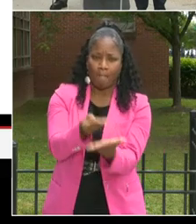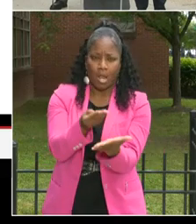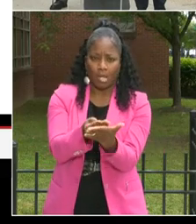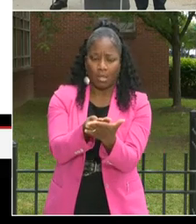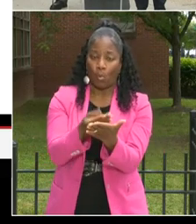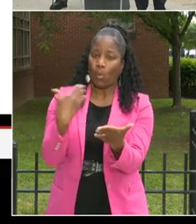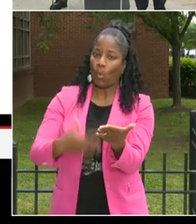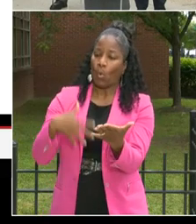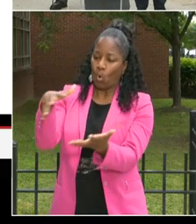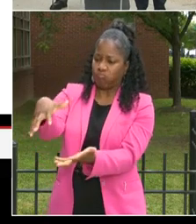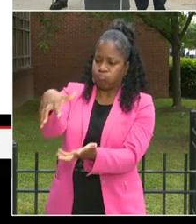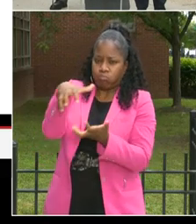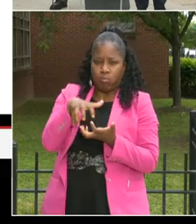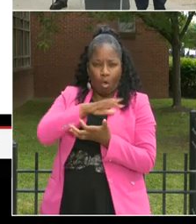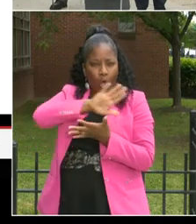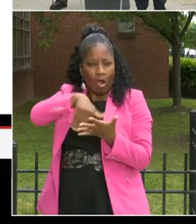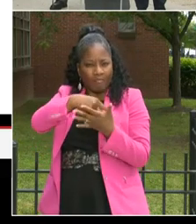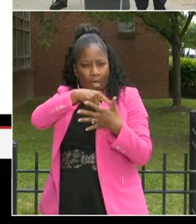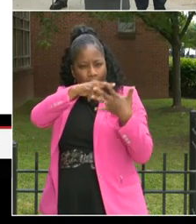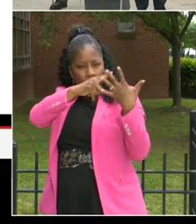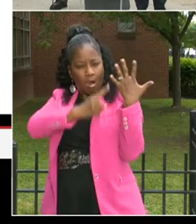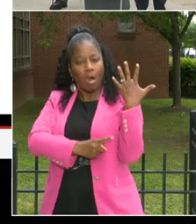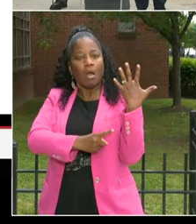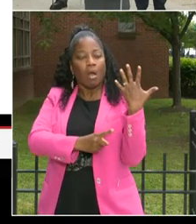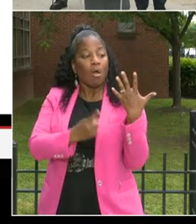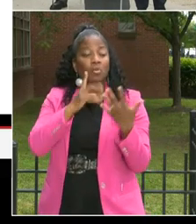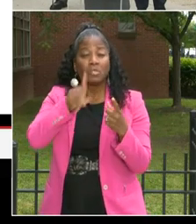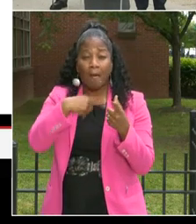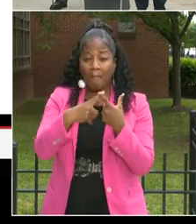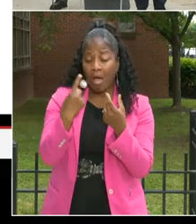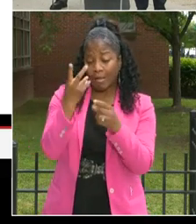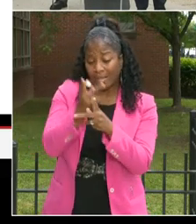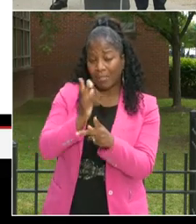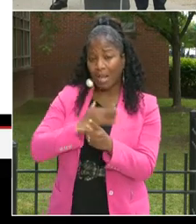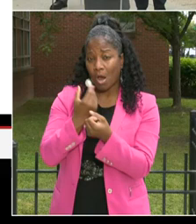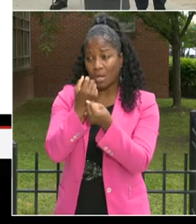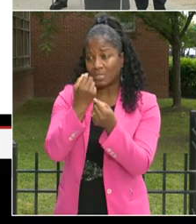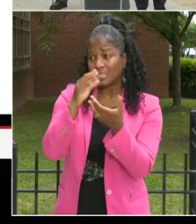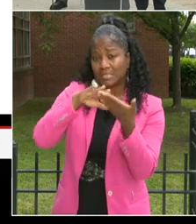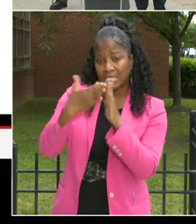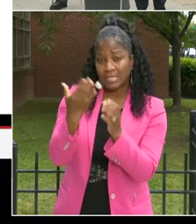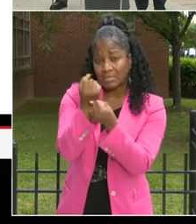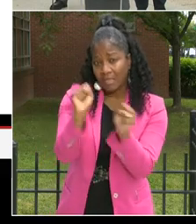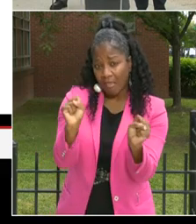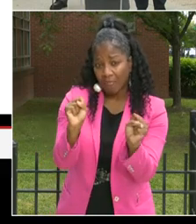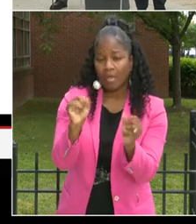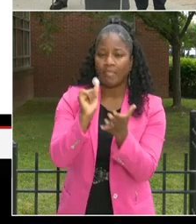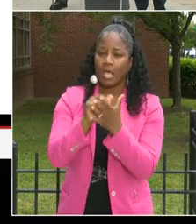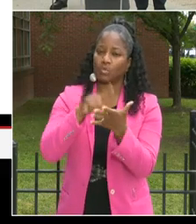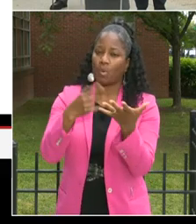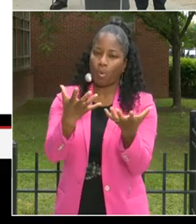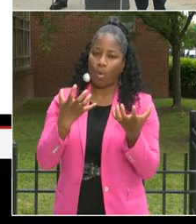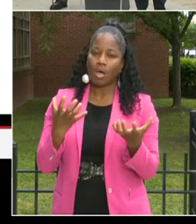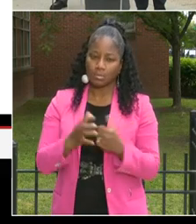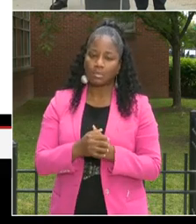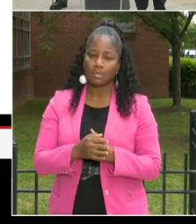work and keeping our city safe, these are the outcomes we're looking for. More than half of the